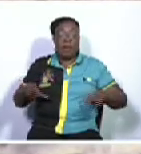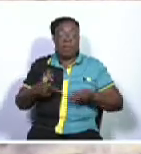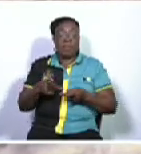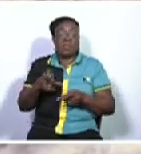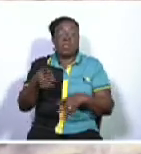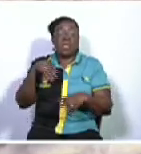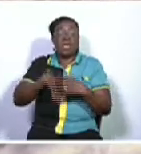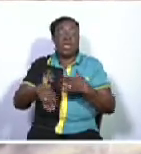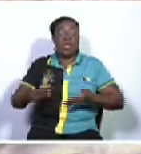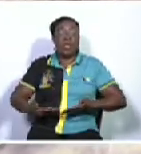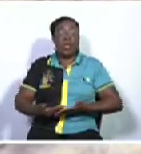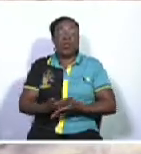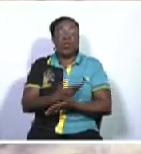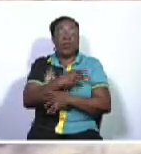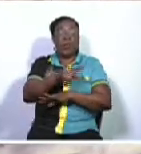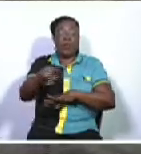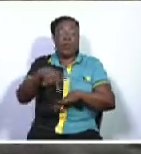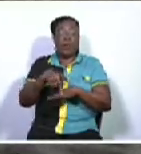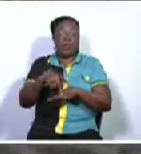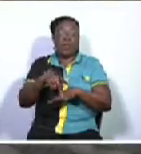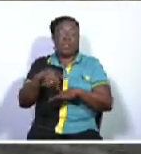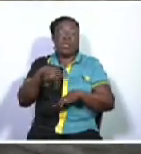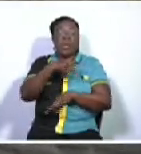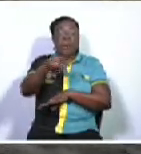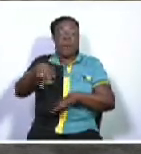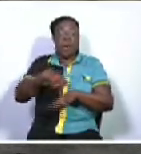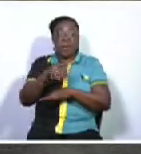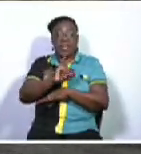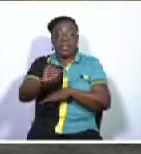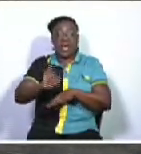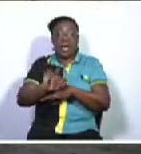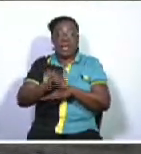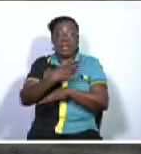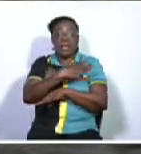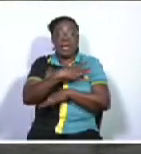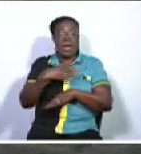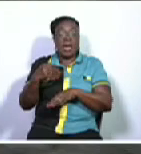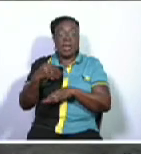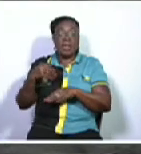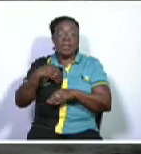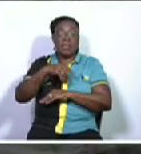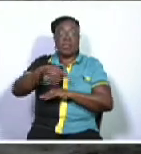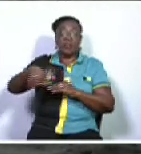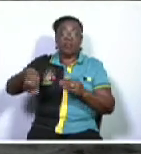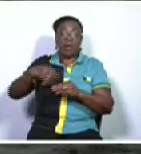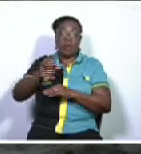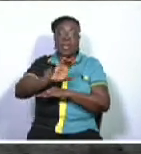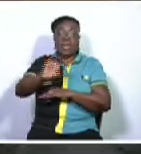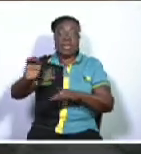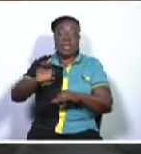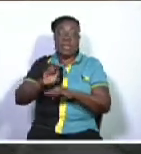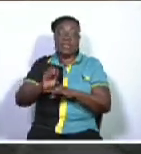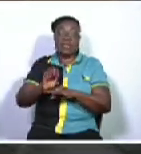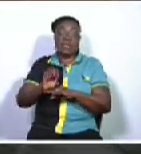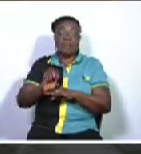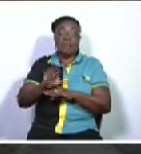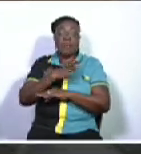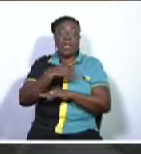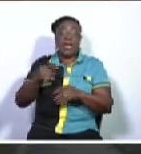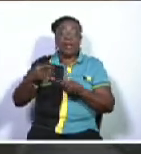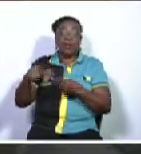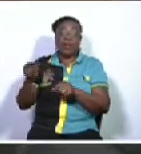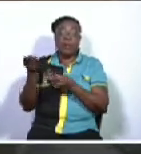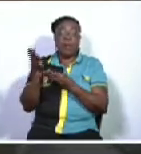in New Providence, Paradise Island, and the surrounding Keys and